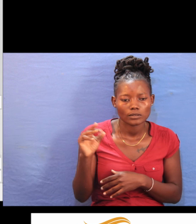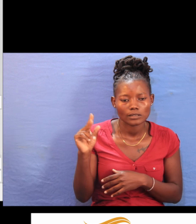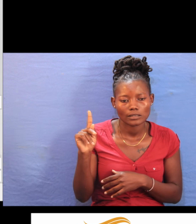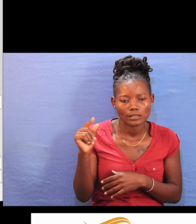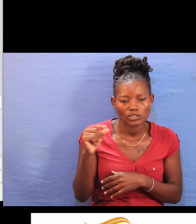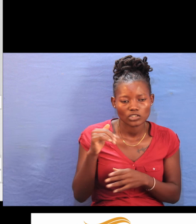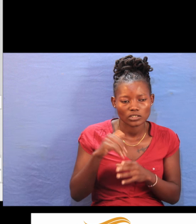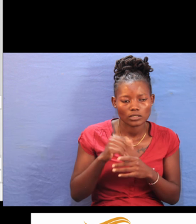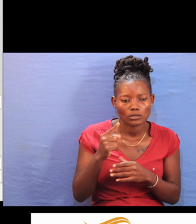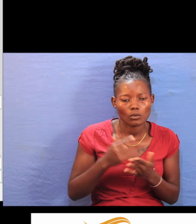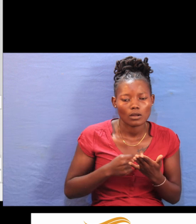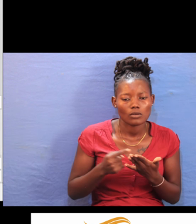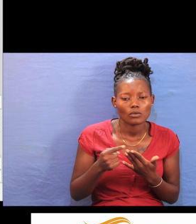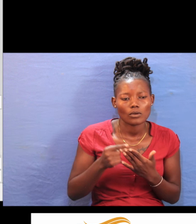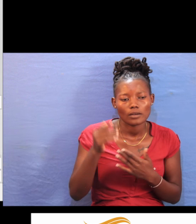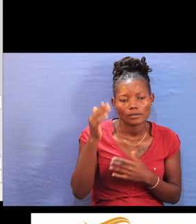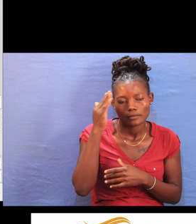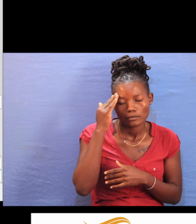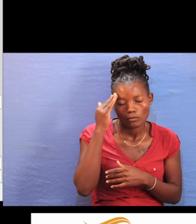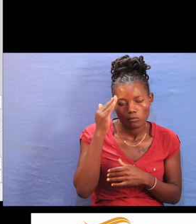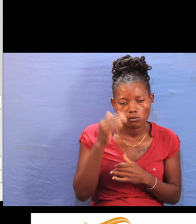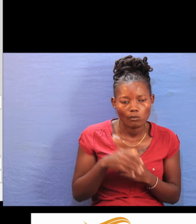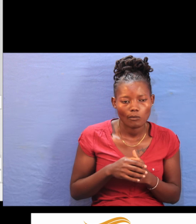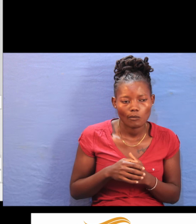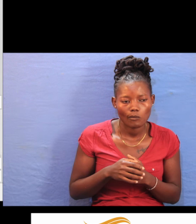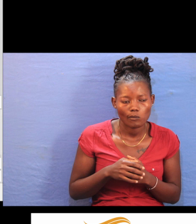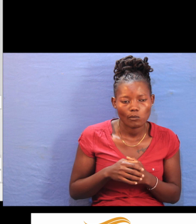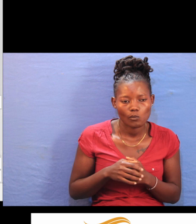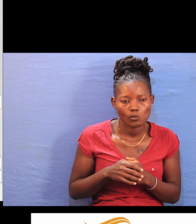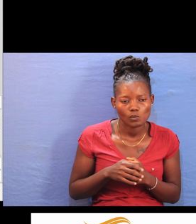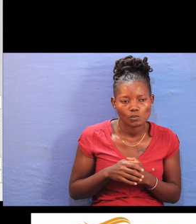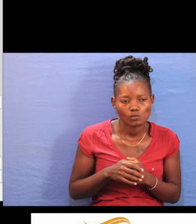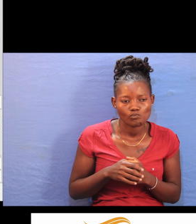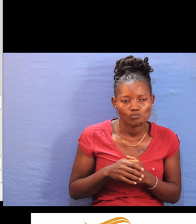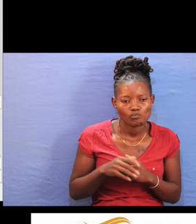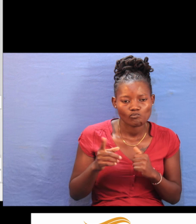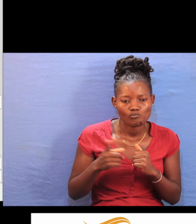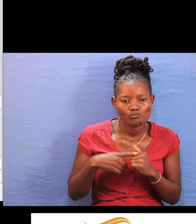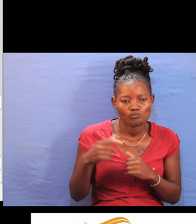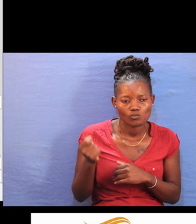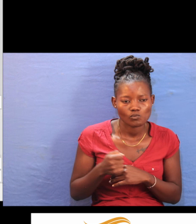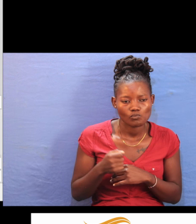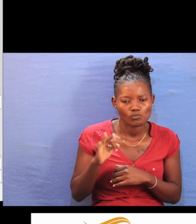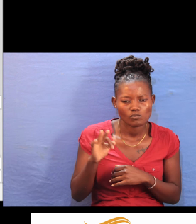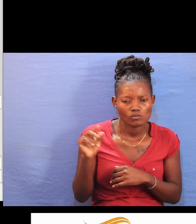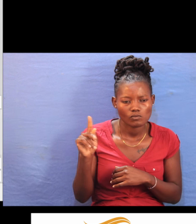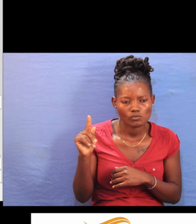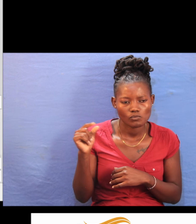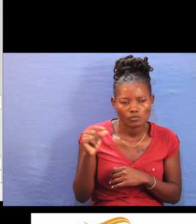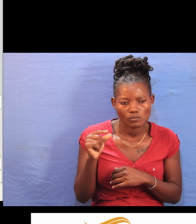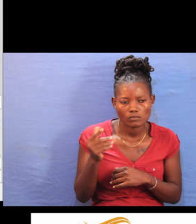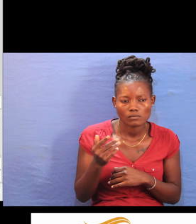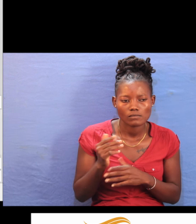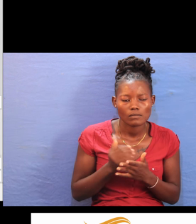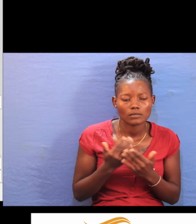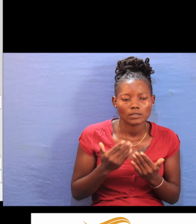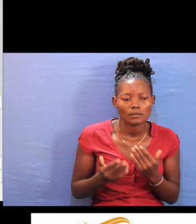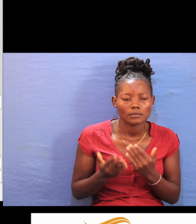let's say I'm going to lose 3 kilos, and when are you going to lose those